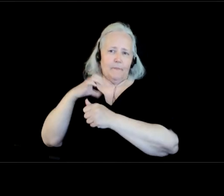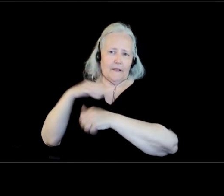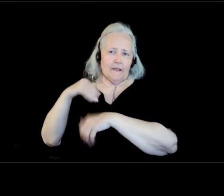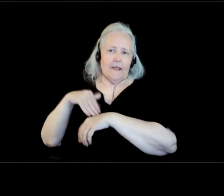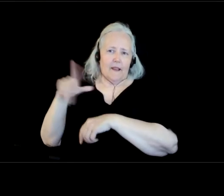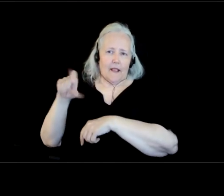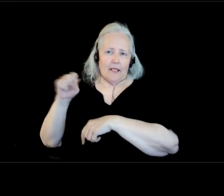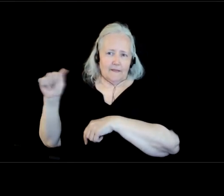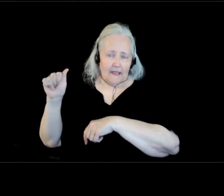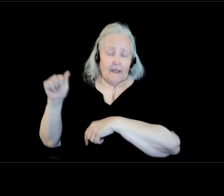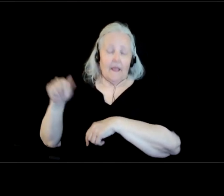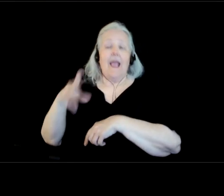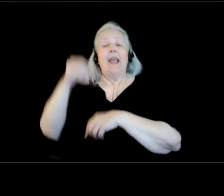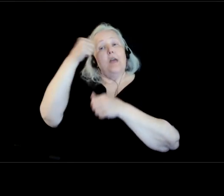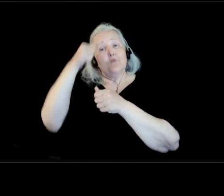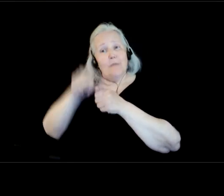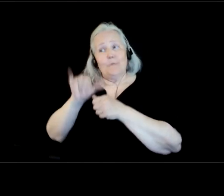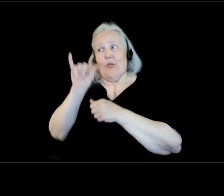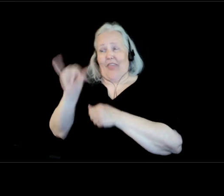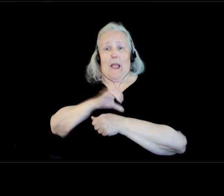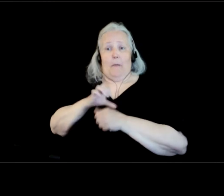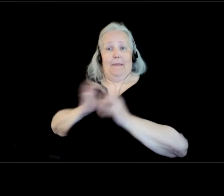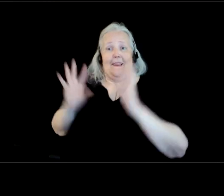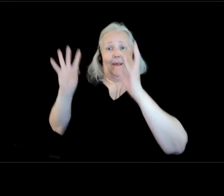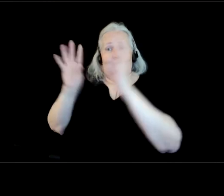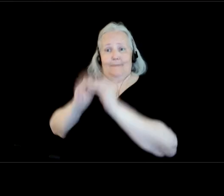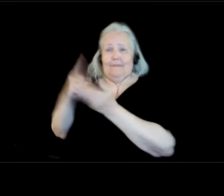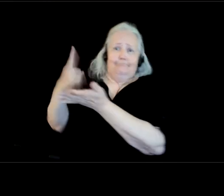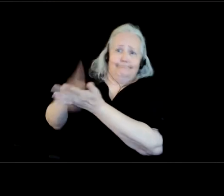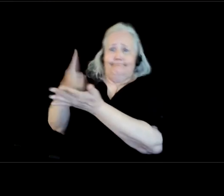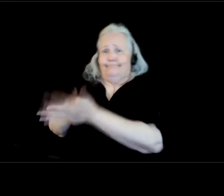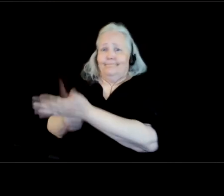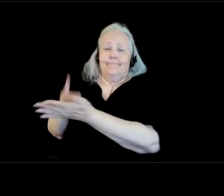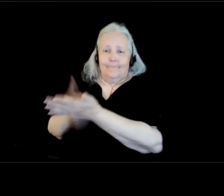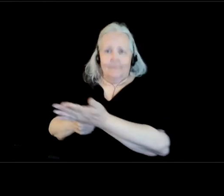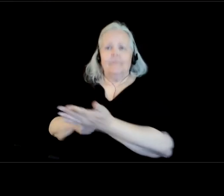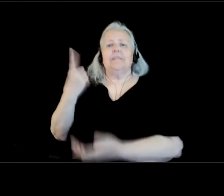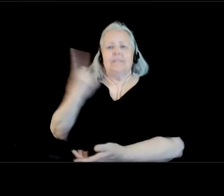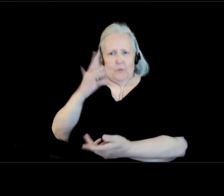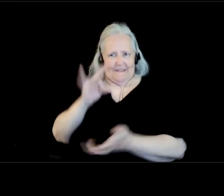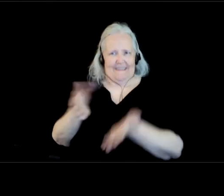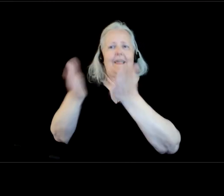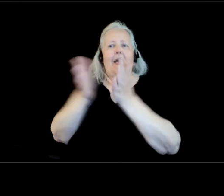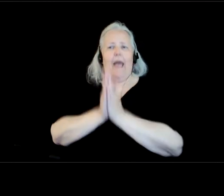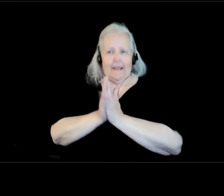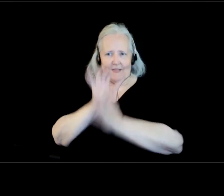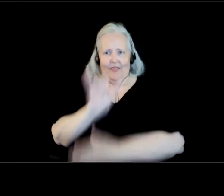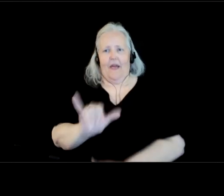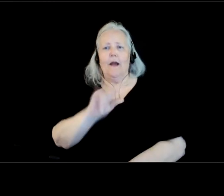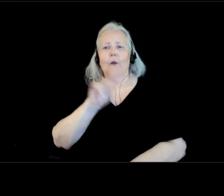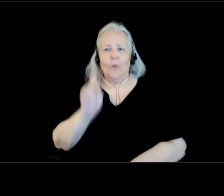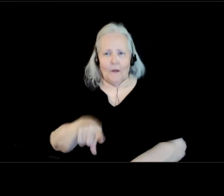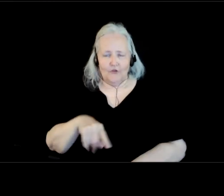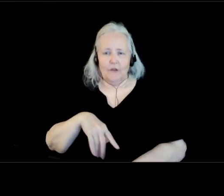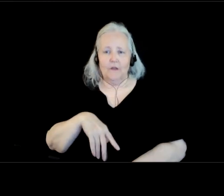happened at the committee meeting about that, this question came up, right? So people who do